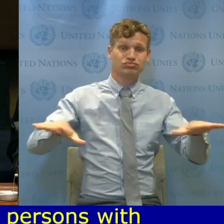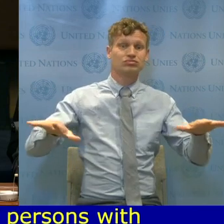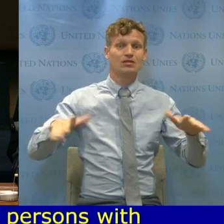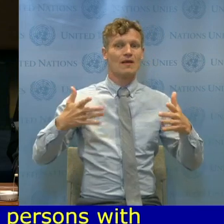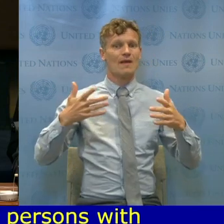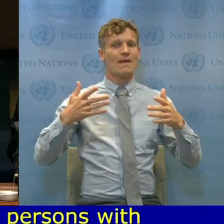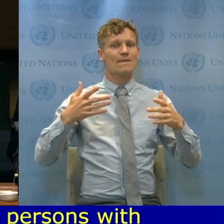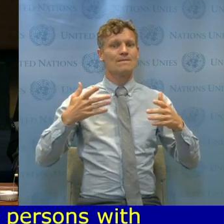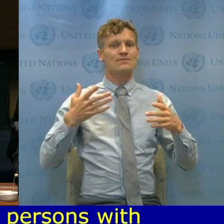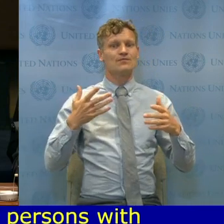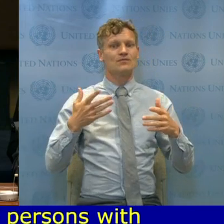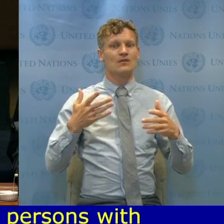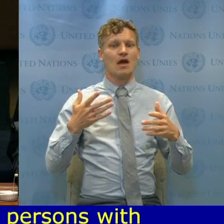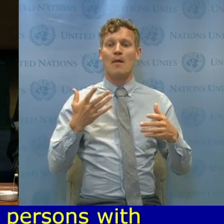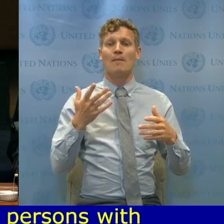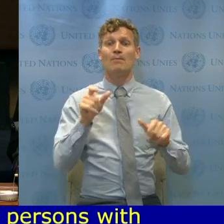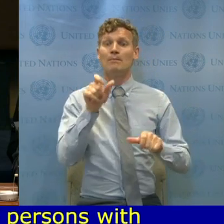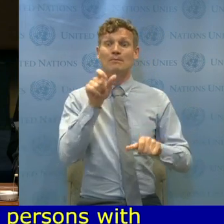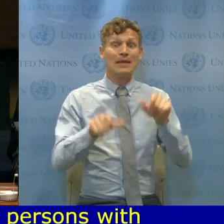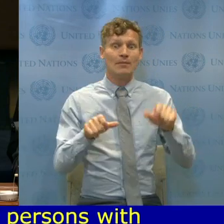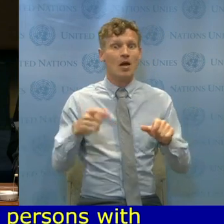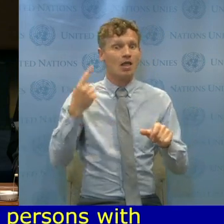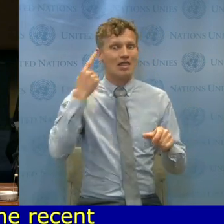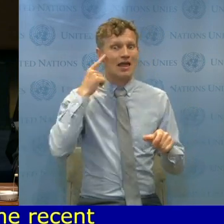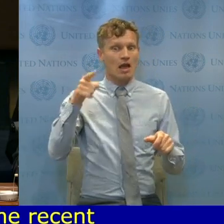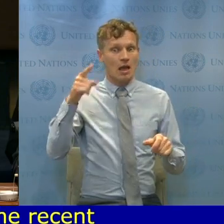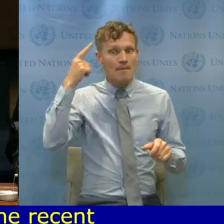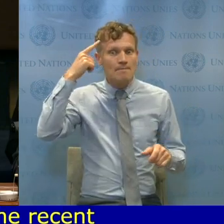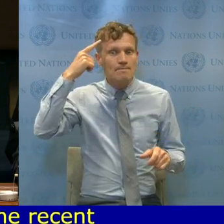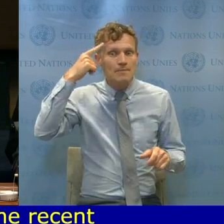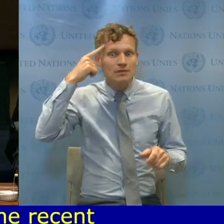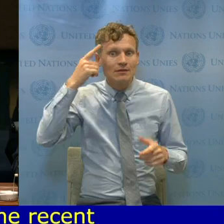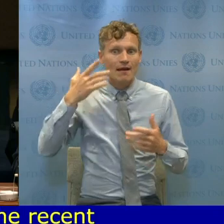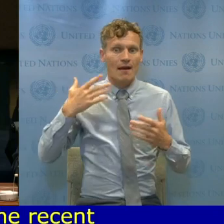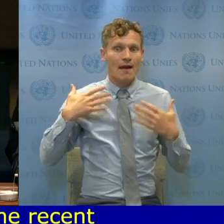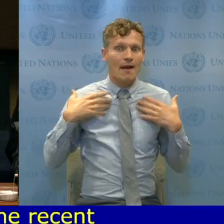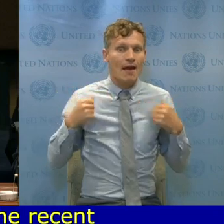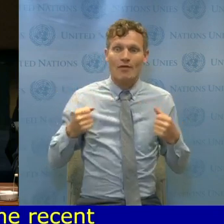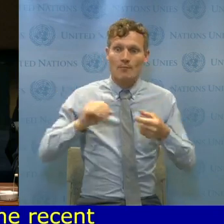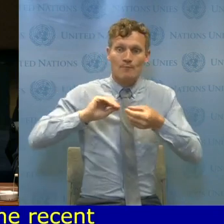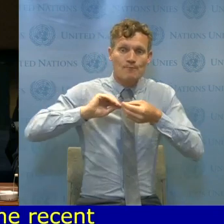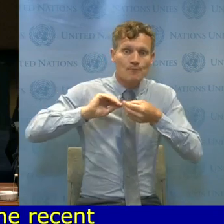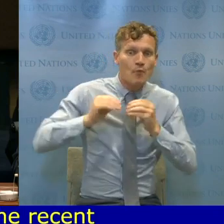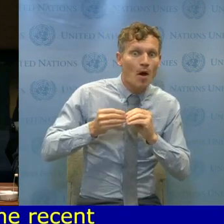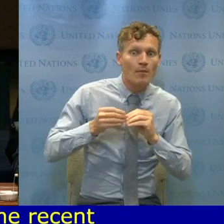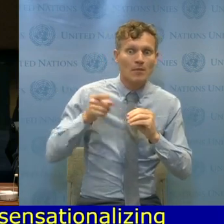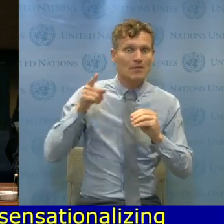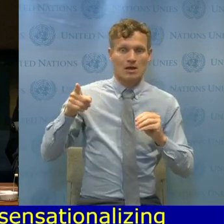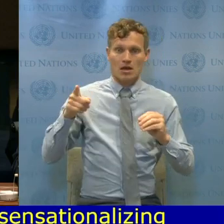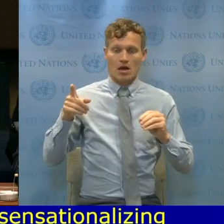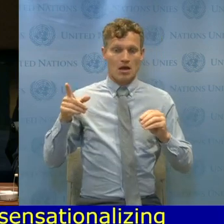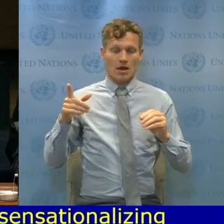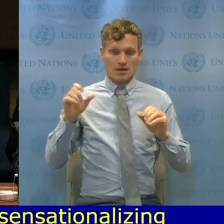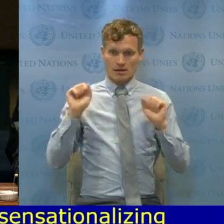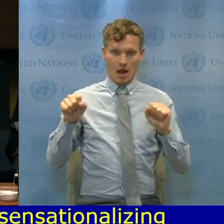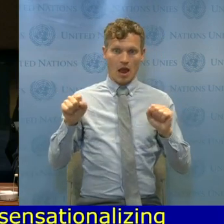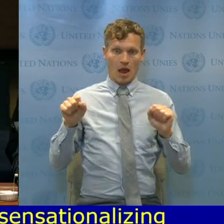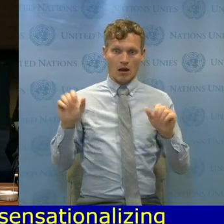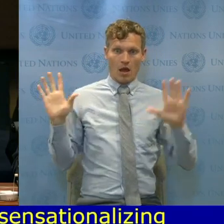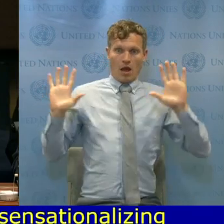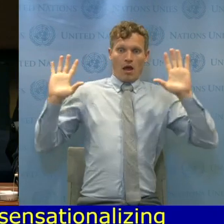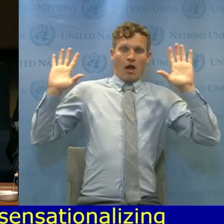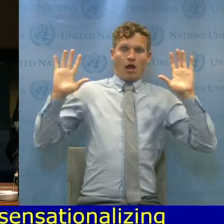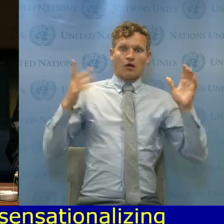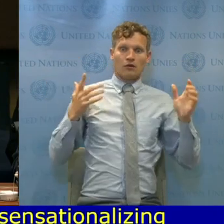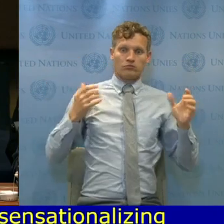of schizophrenia or are suspected of being mentally ill and equating schizophrenic persons with